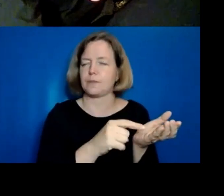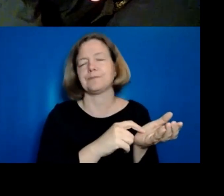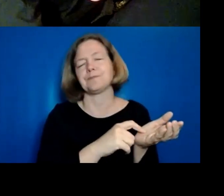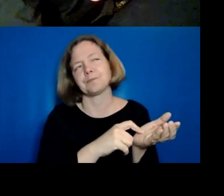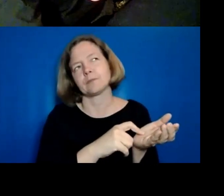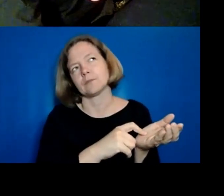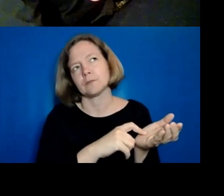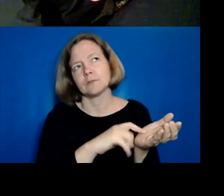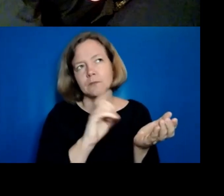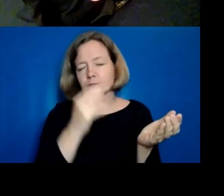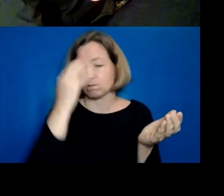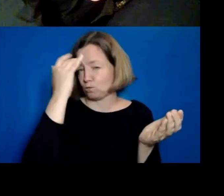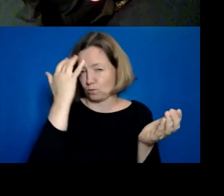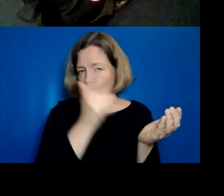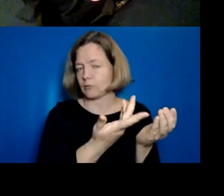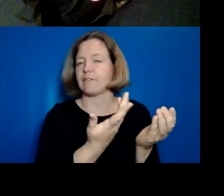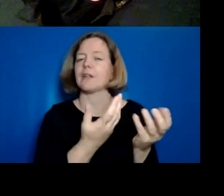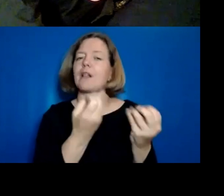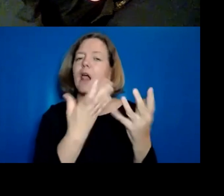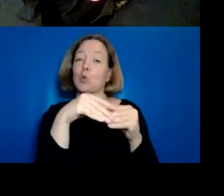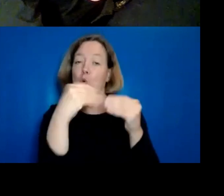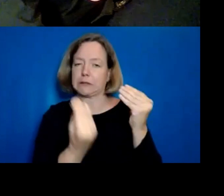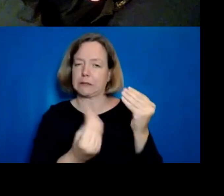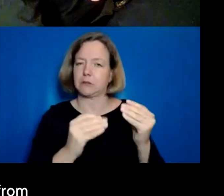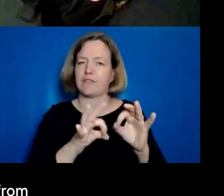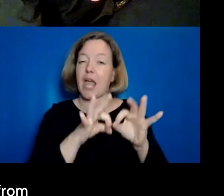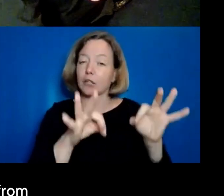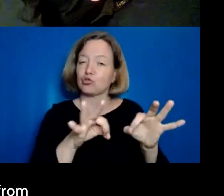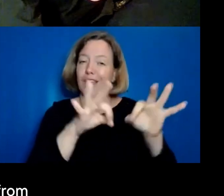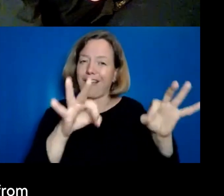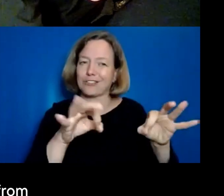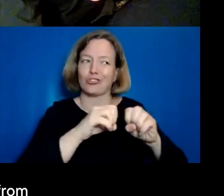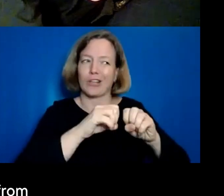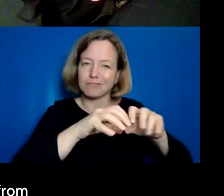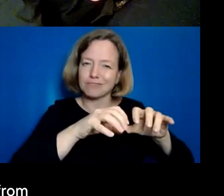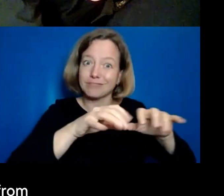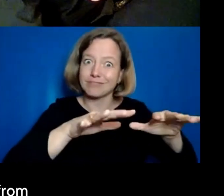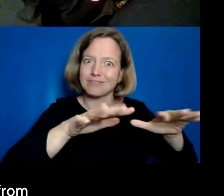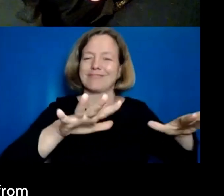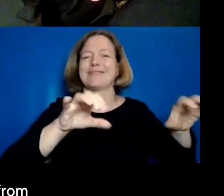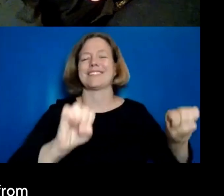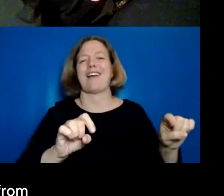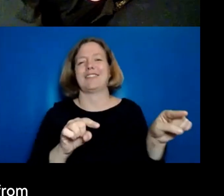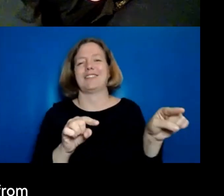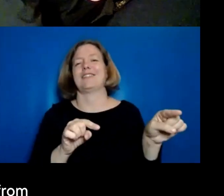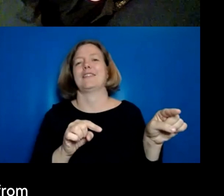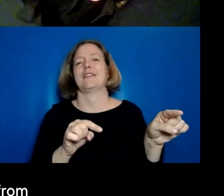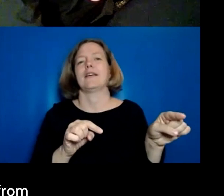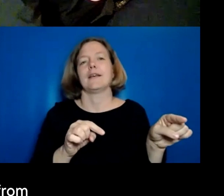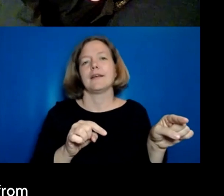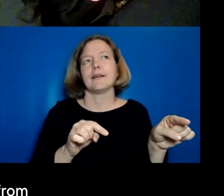can intersect and speak to different areas, to shift away from the kind